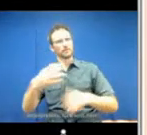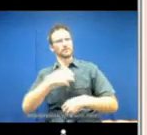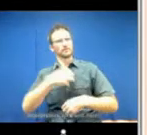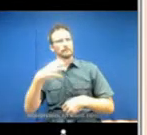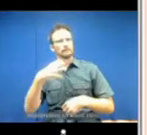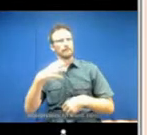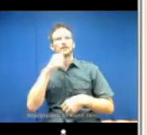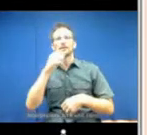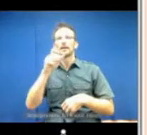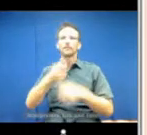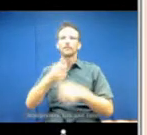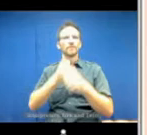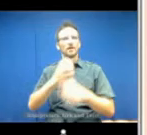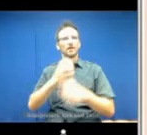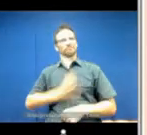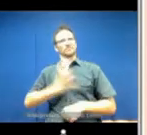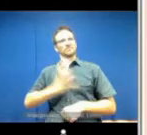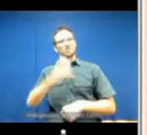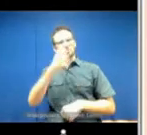at trial.